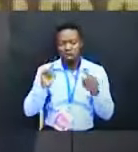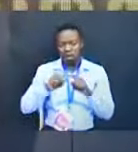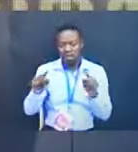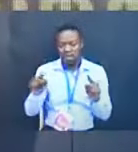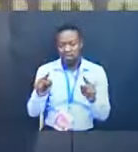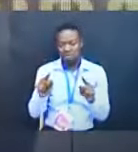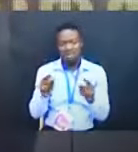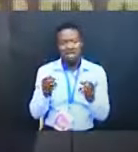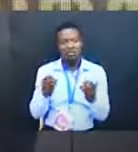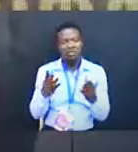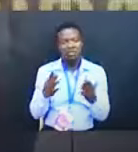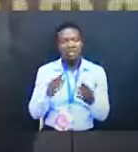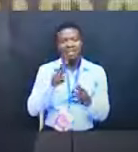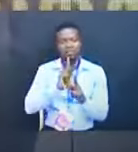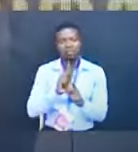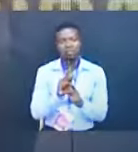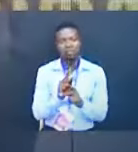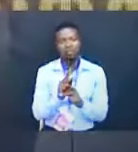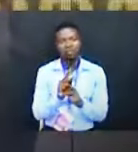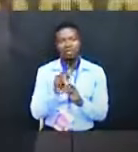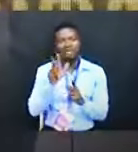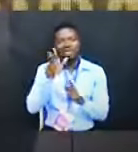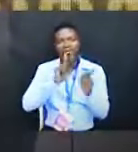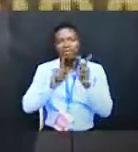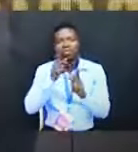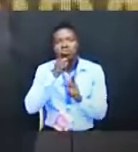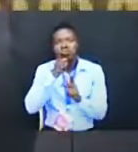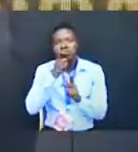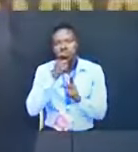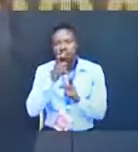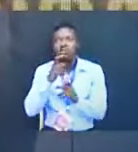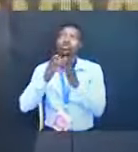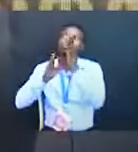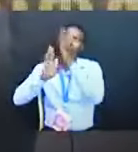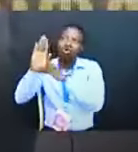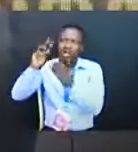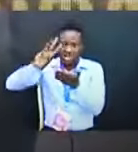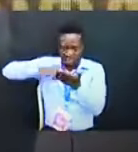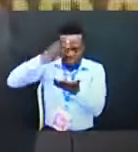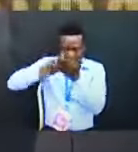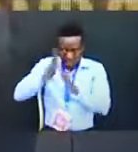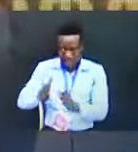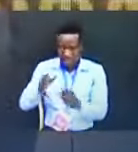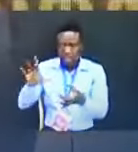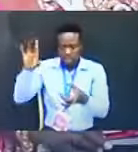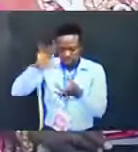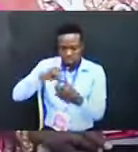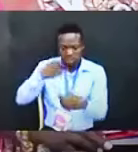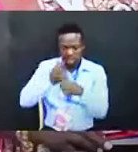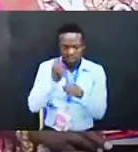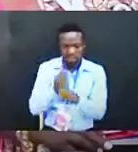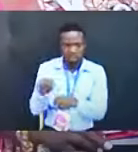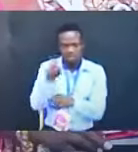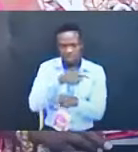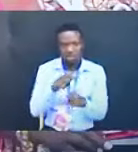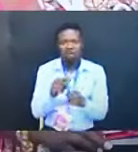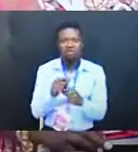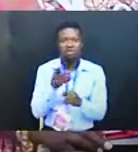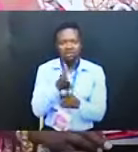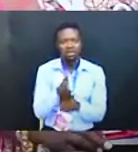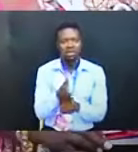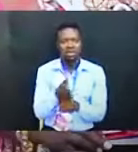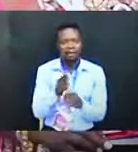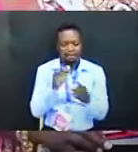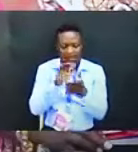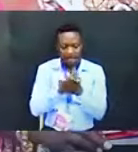many? Three. The one who acts as the witness is always present. Marriage is a covenant, a three-way